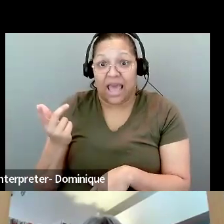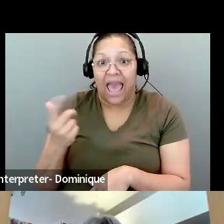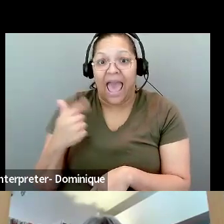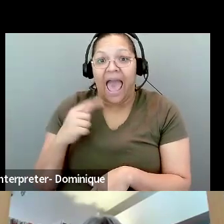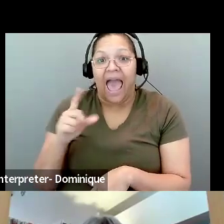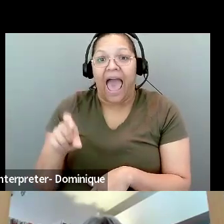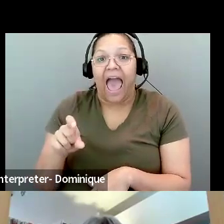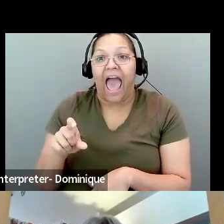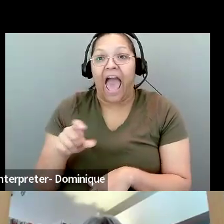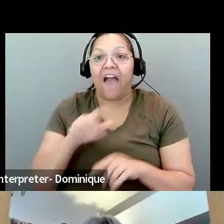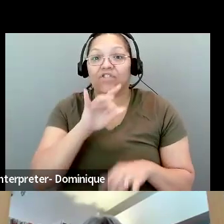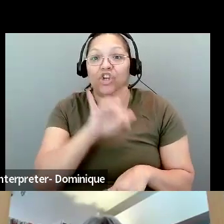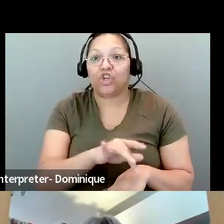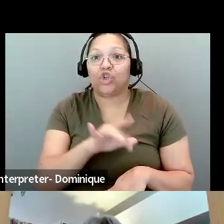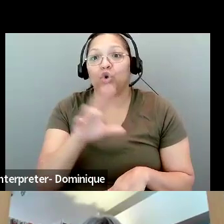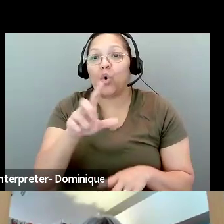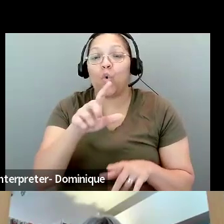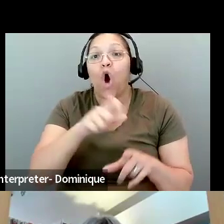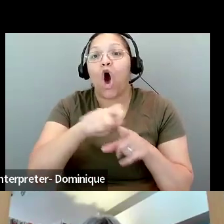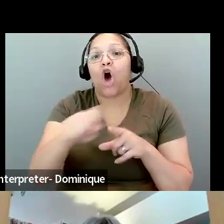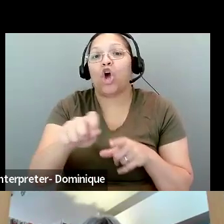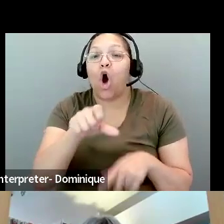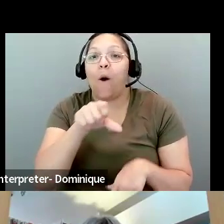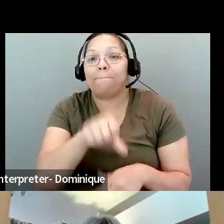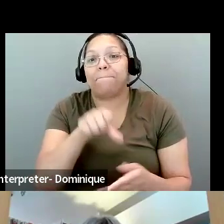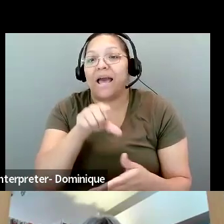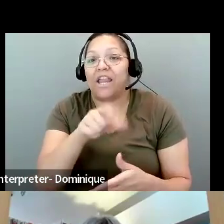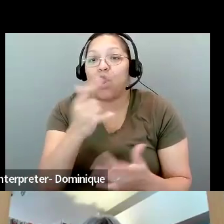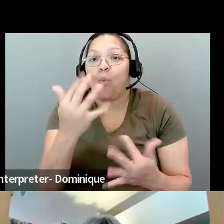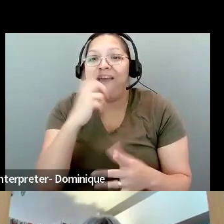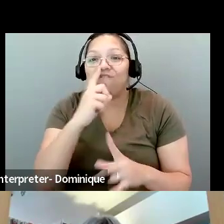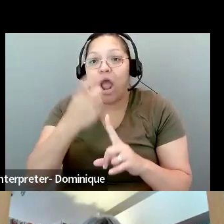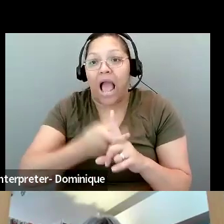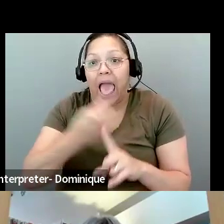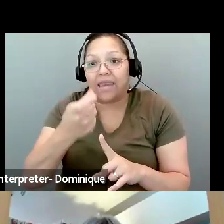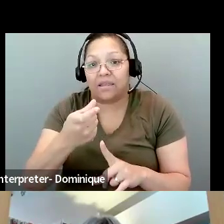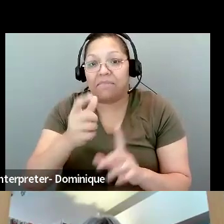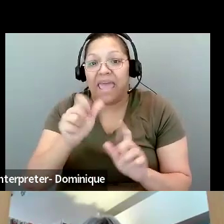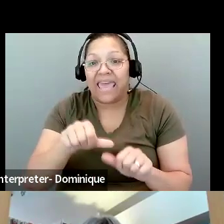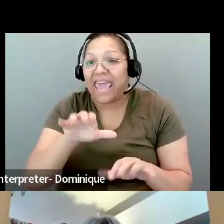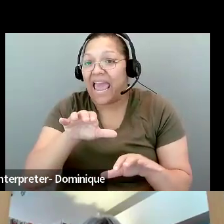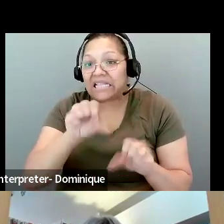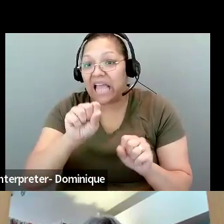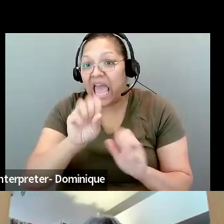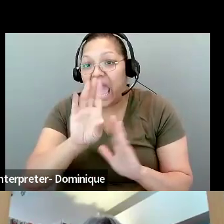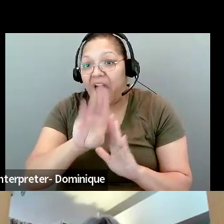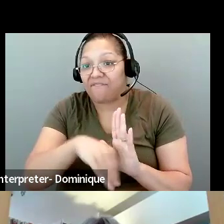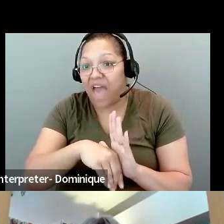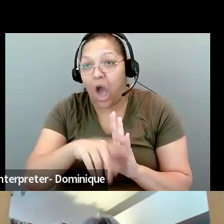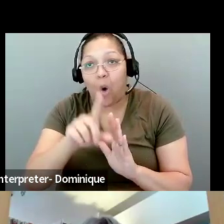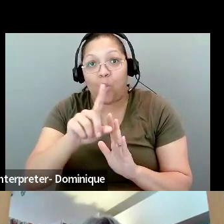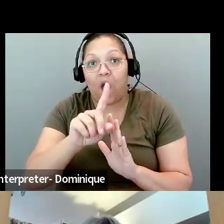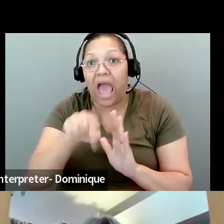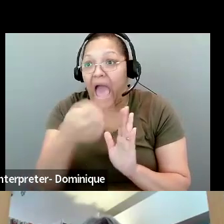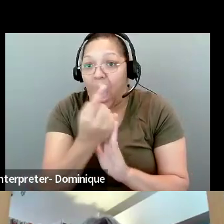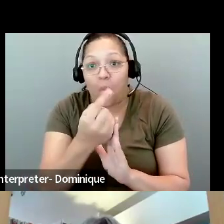call button, wait for a condom, right? And that could take half hour, 2 hours